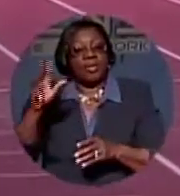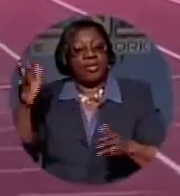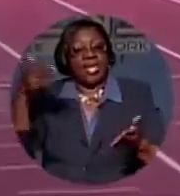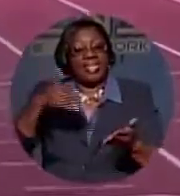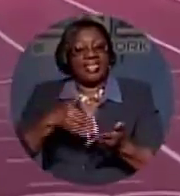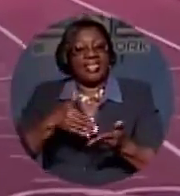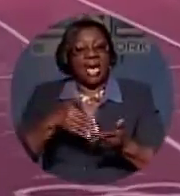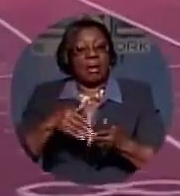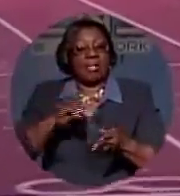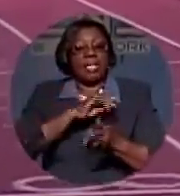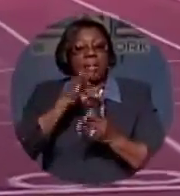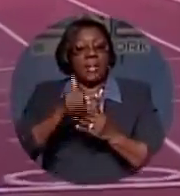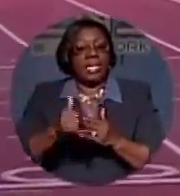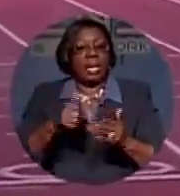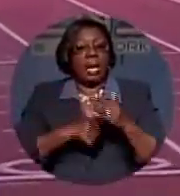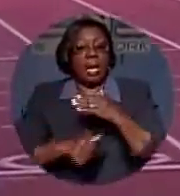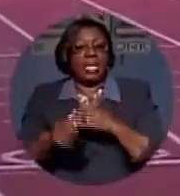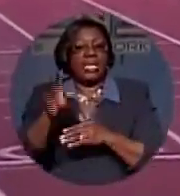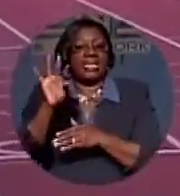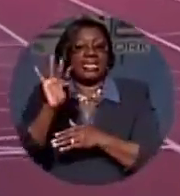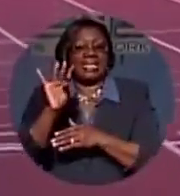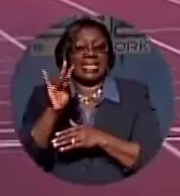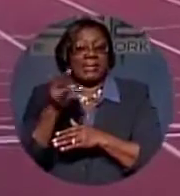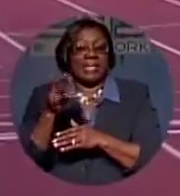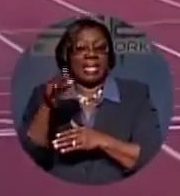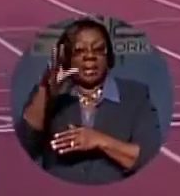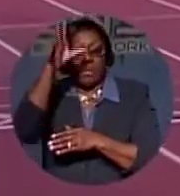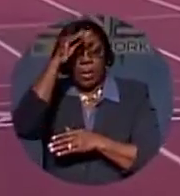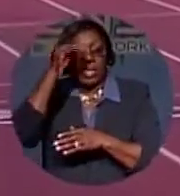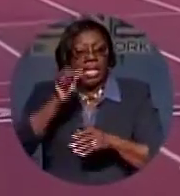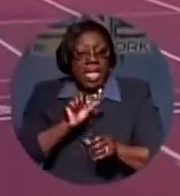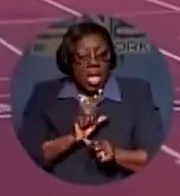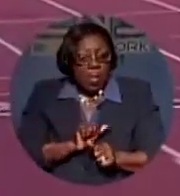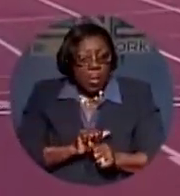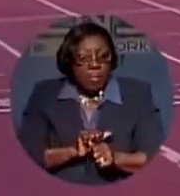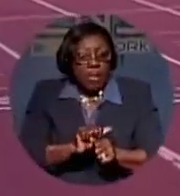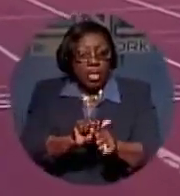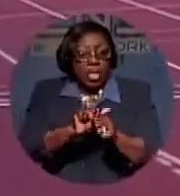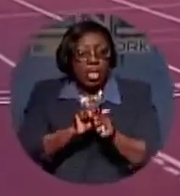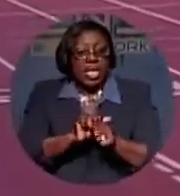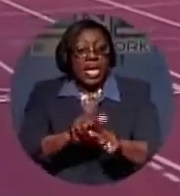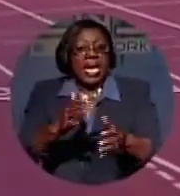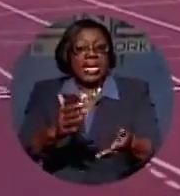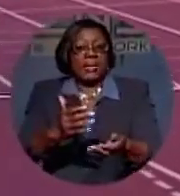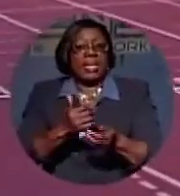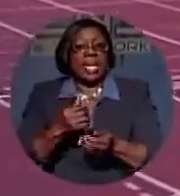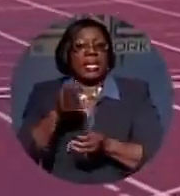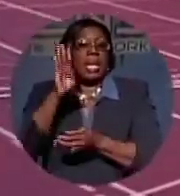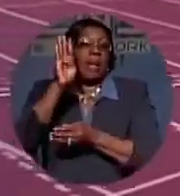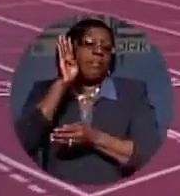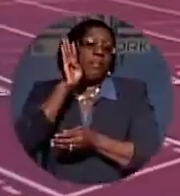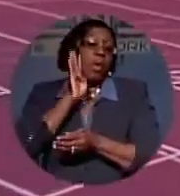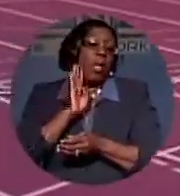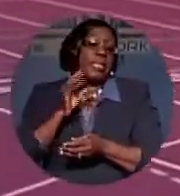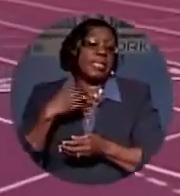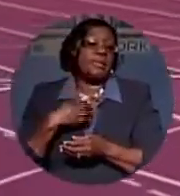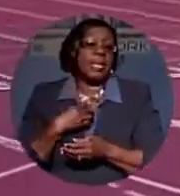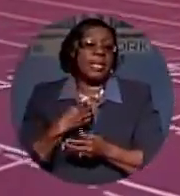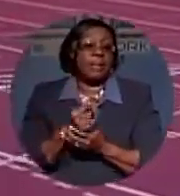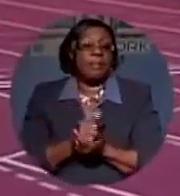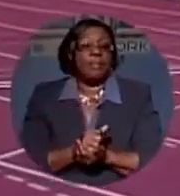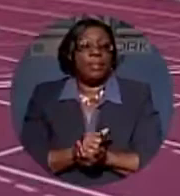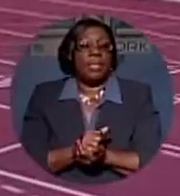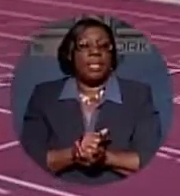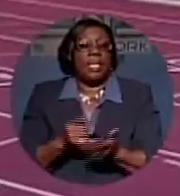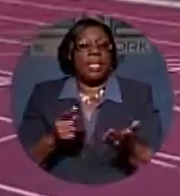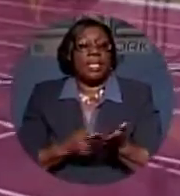boys. Darren Young, boy, he would push and he would collect a bronze medal. Well, this one